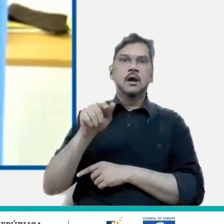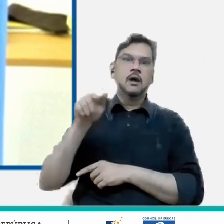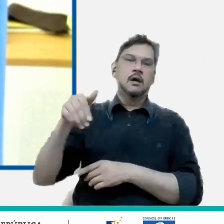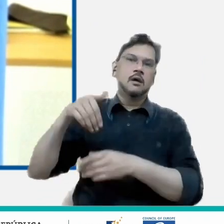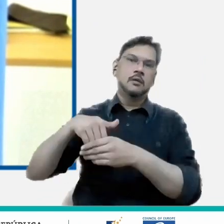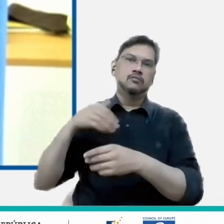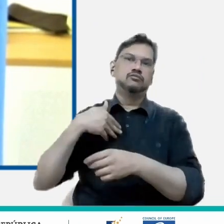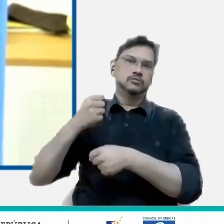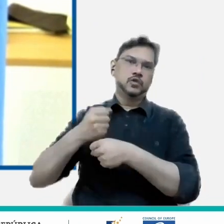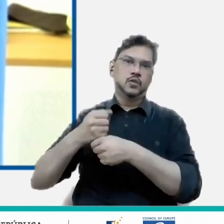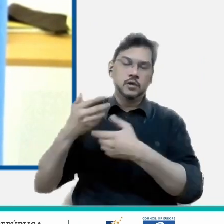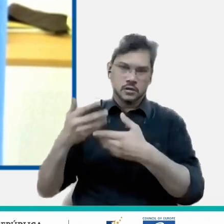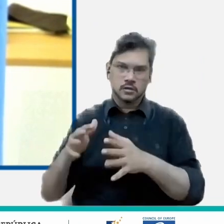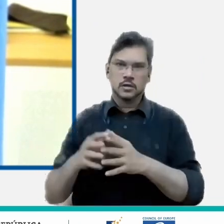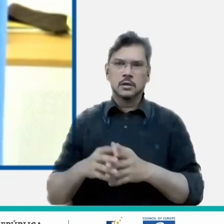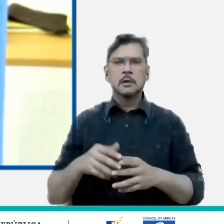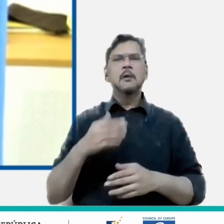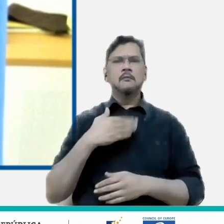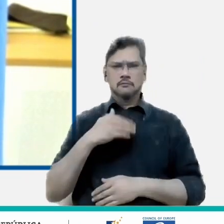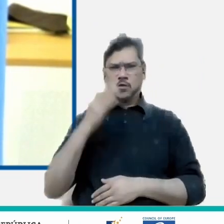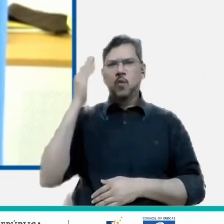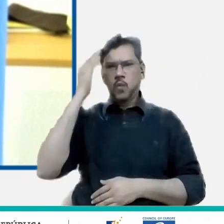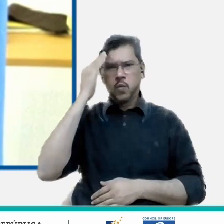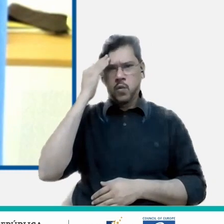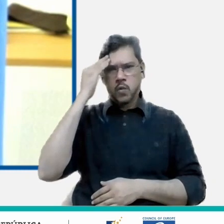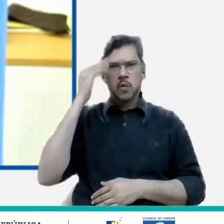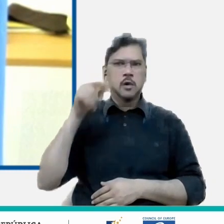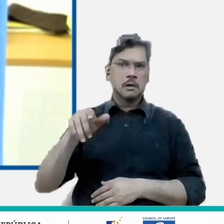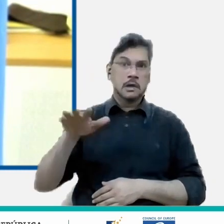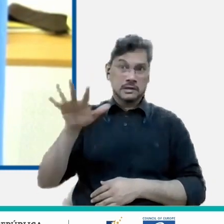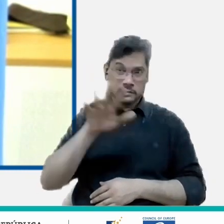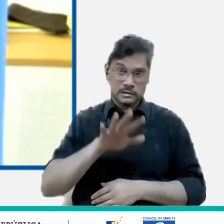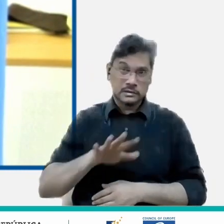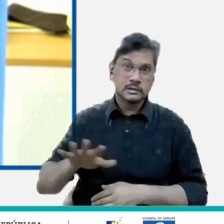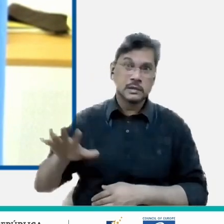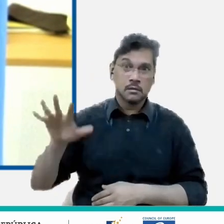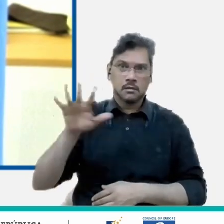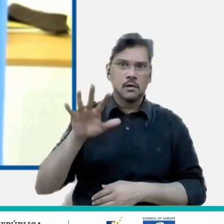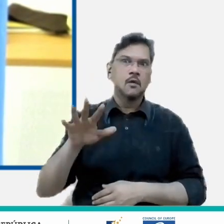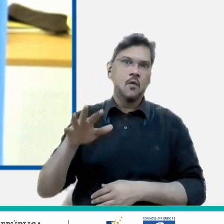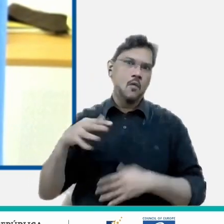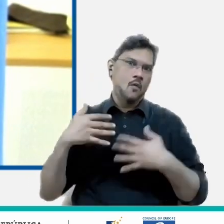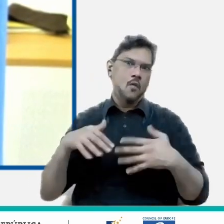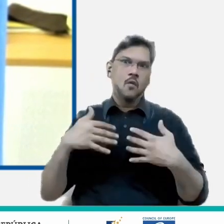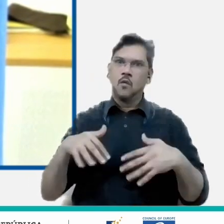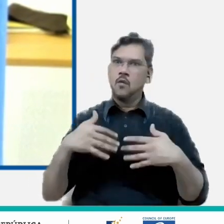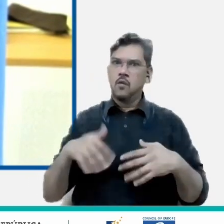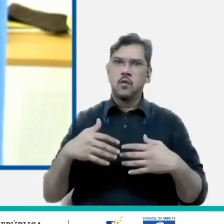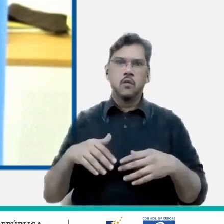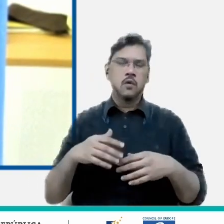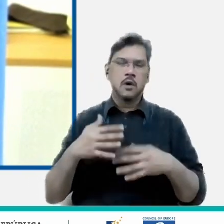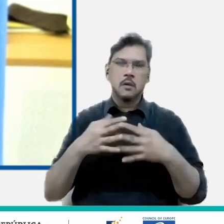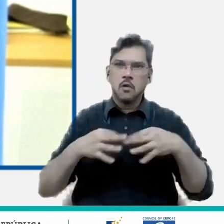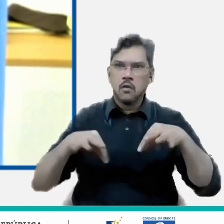juncture at which many countries in this region are when it comes to the nexus between climate